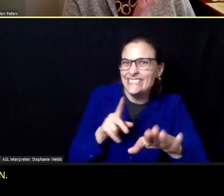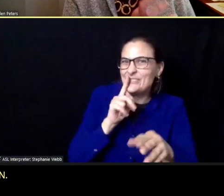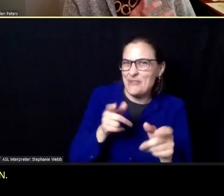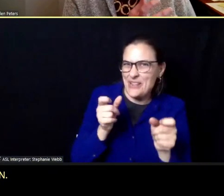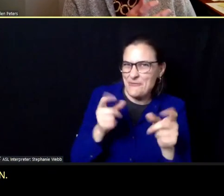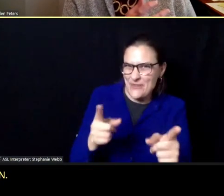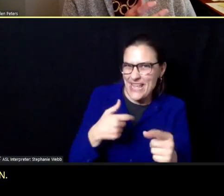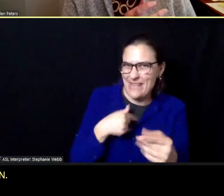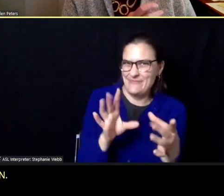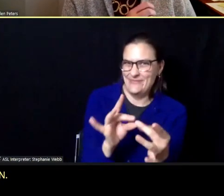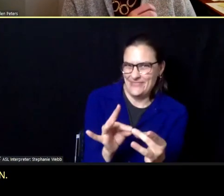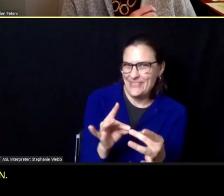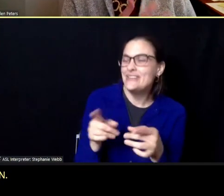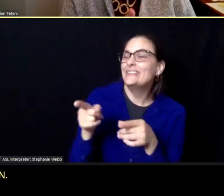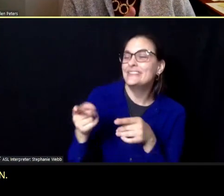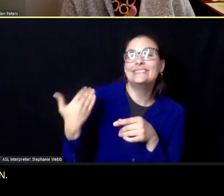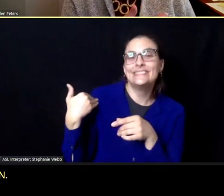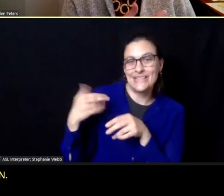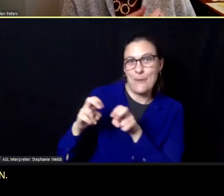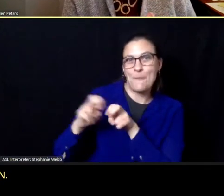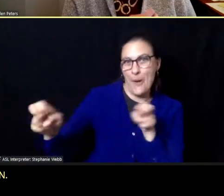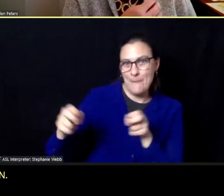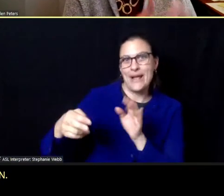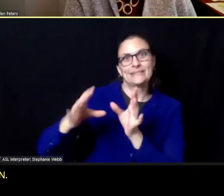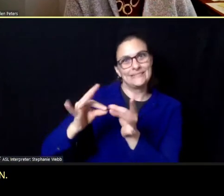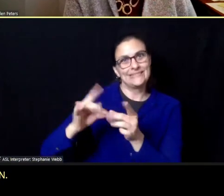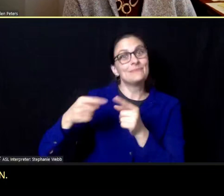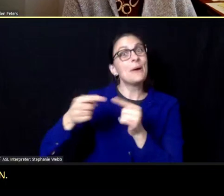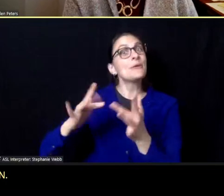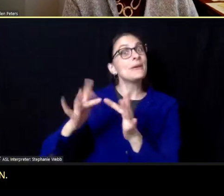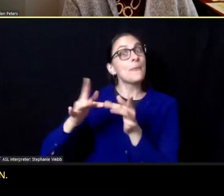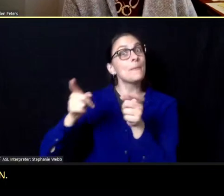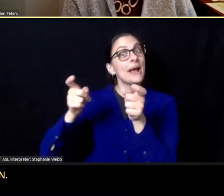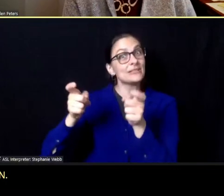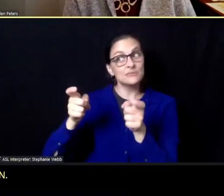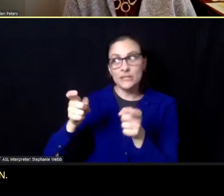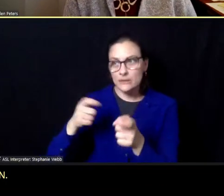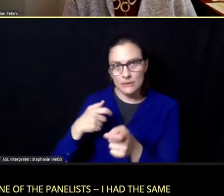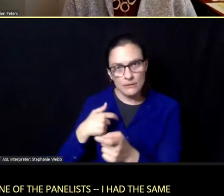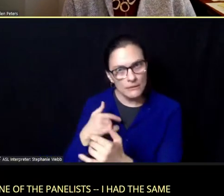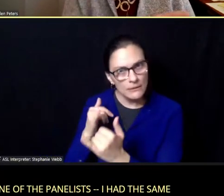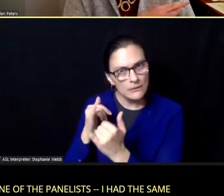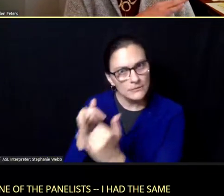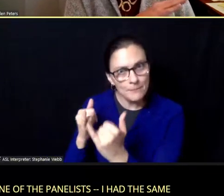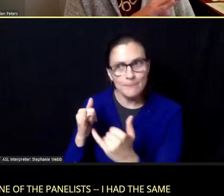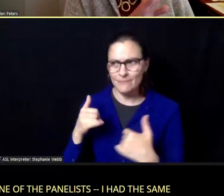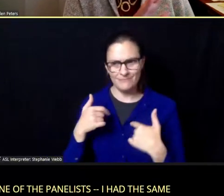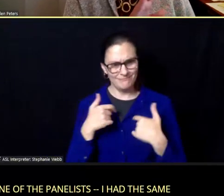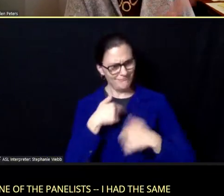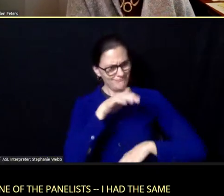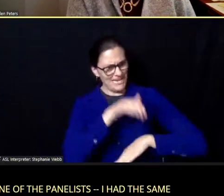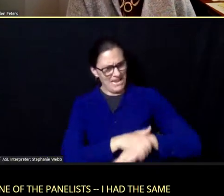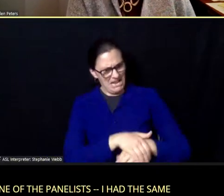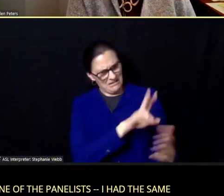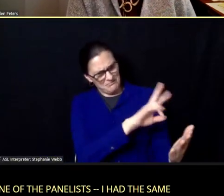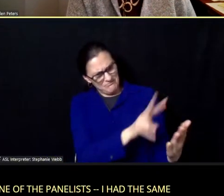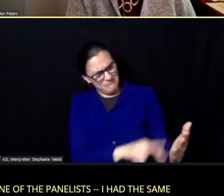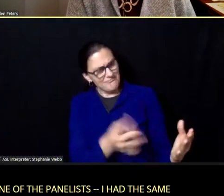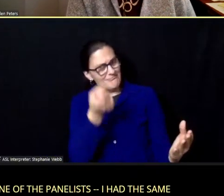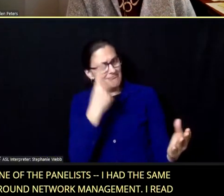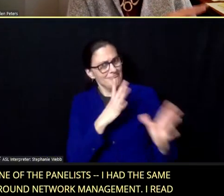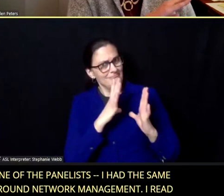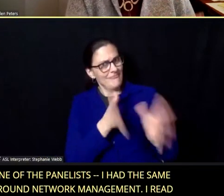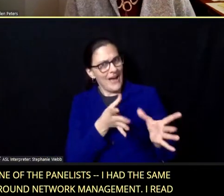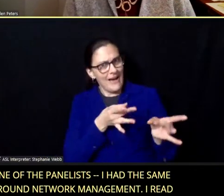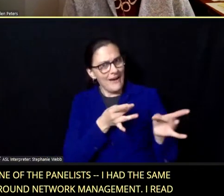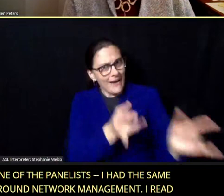around network management. Mm-hmm. I read English, the panelist, the consumer read English, I think he was from an IT